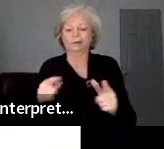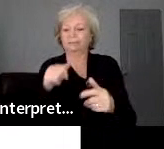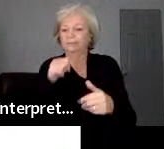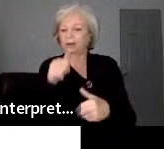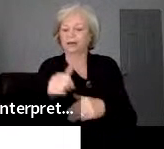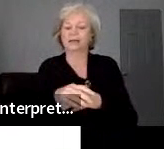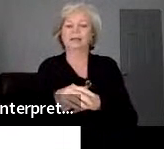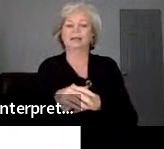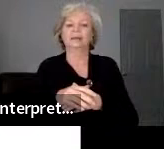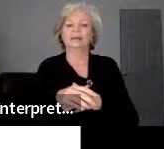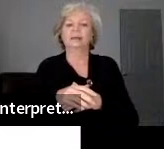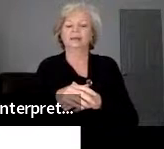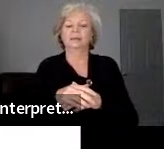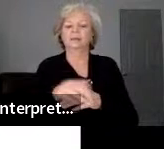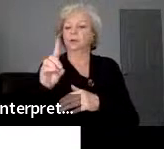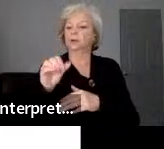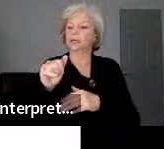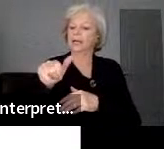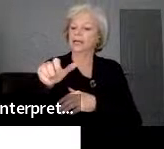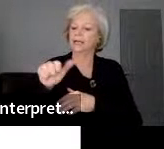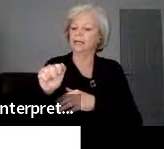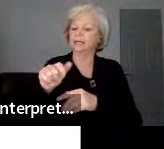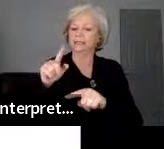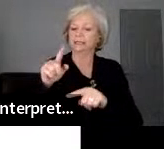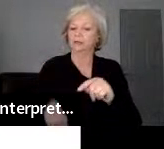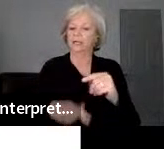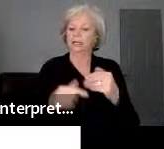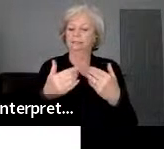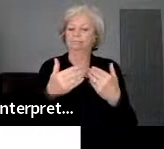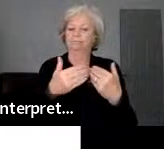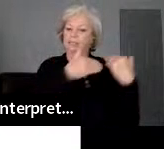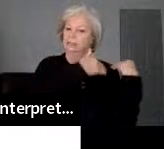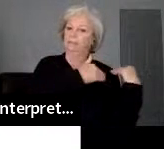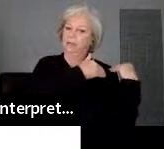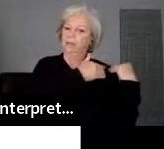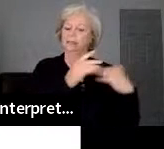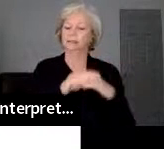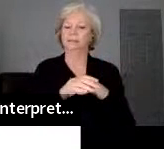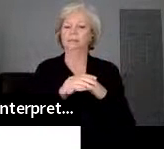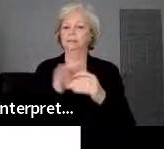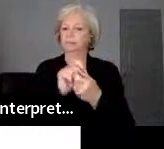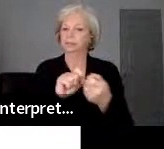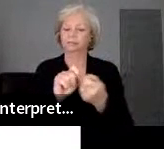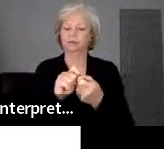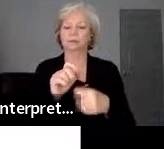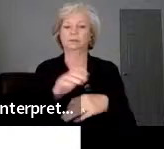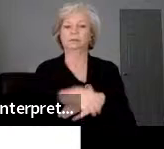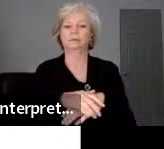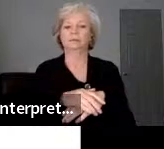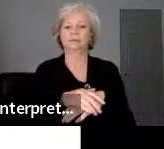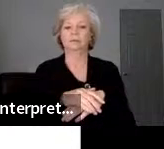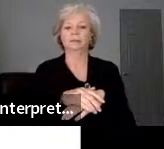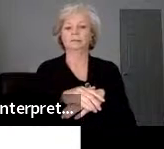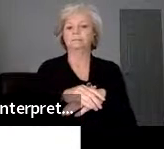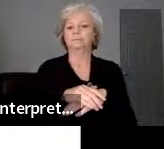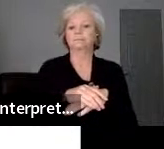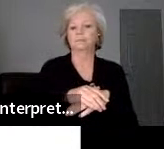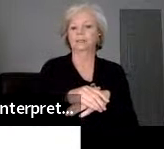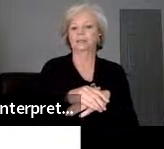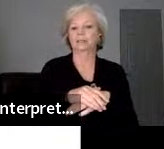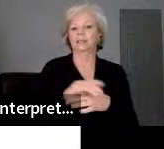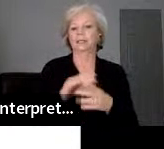the data is not as reliable as we all want them to be. Unreliable in terms of